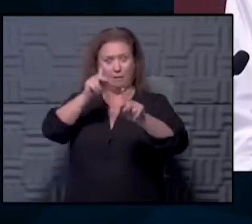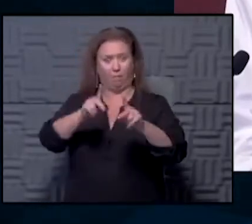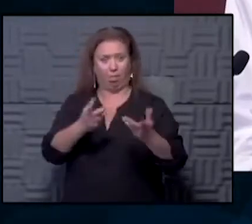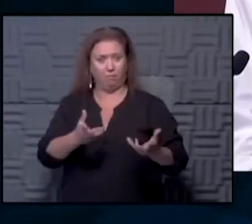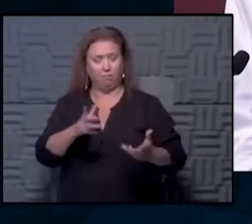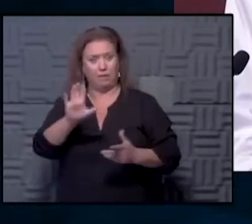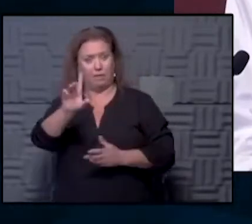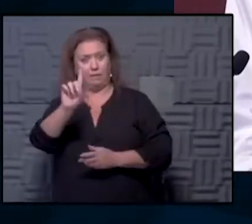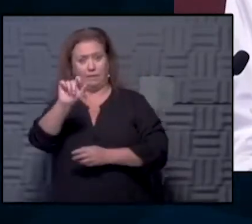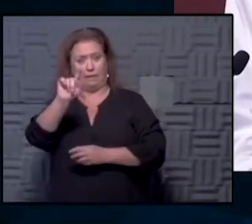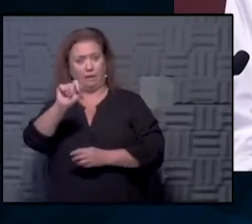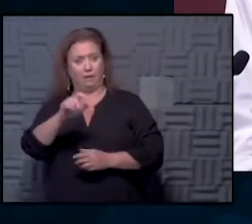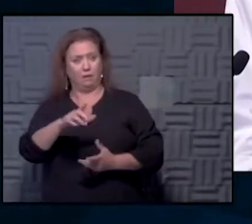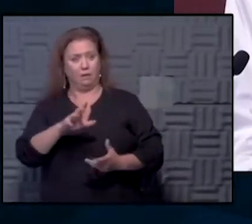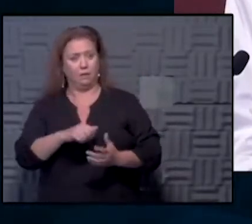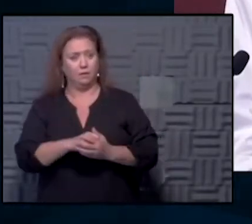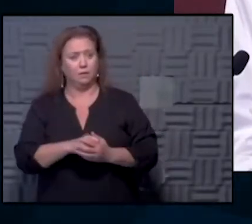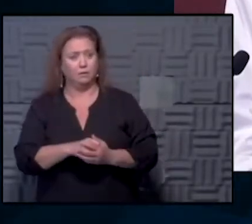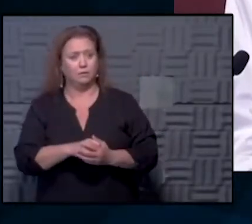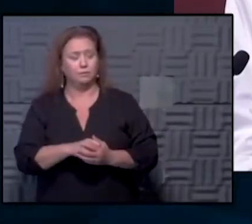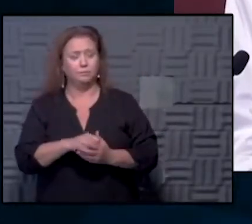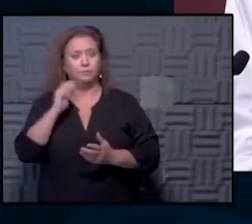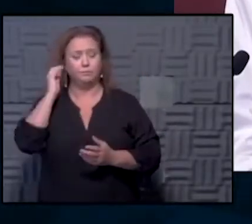data? Or are you in the data? Well,